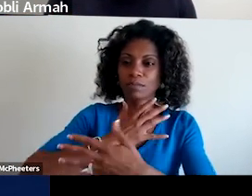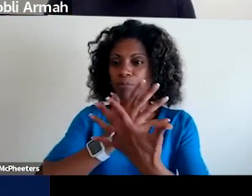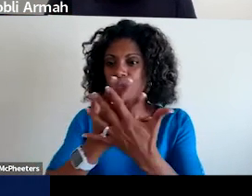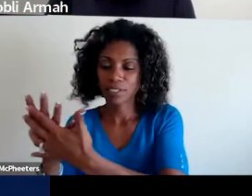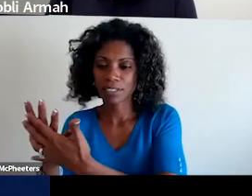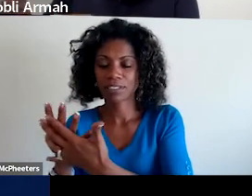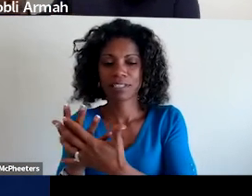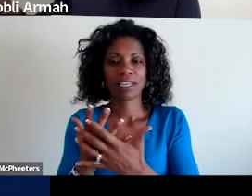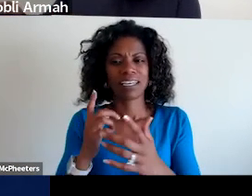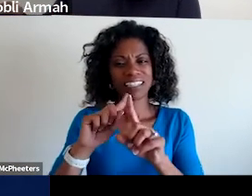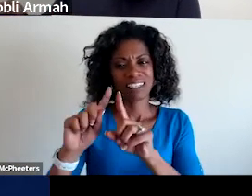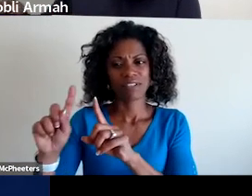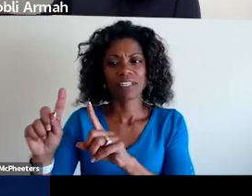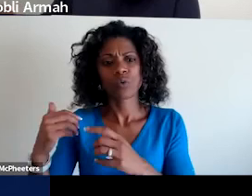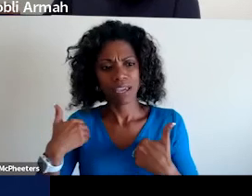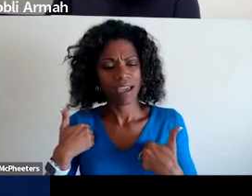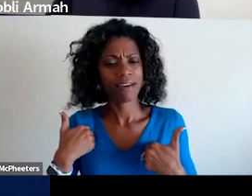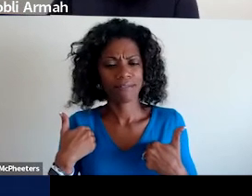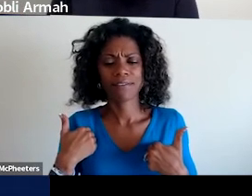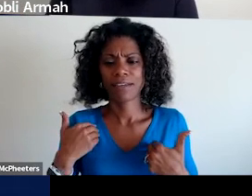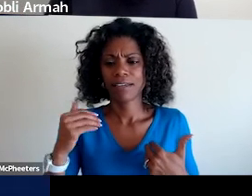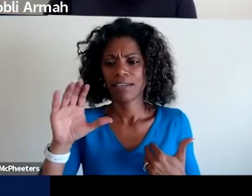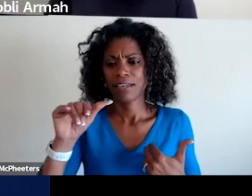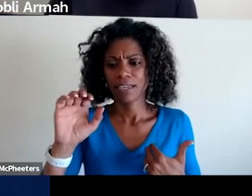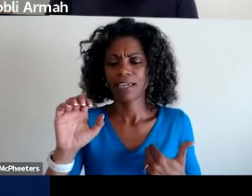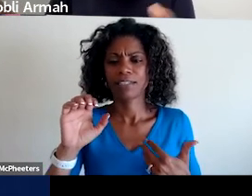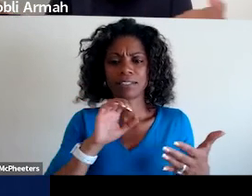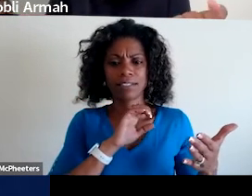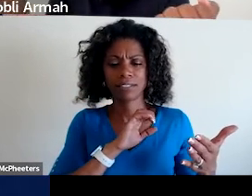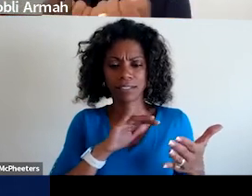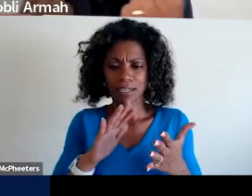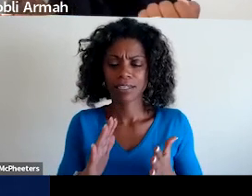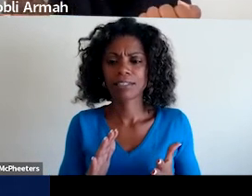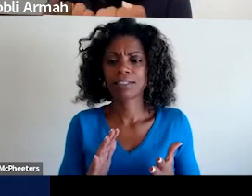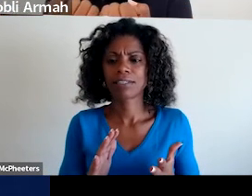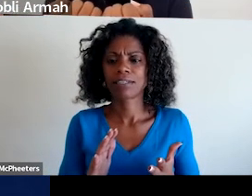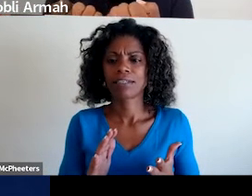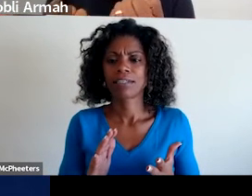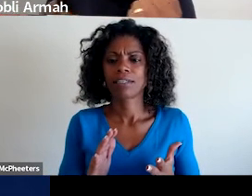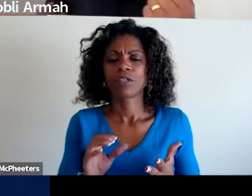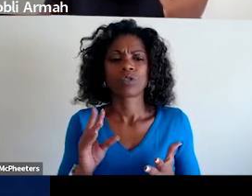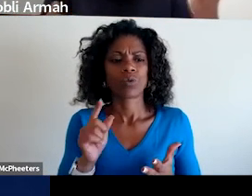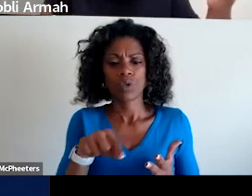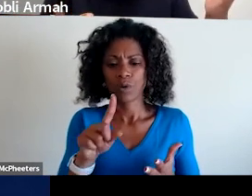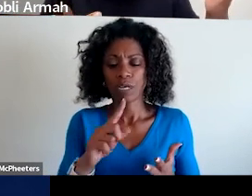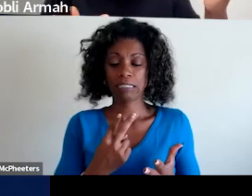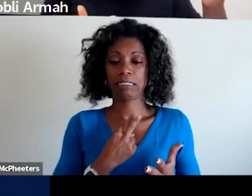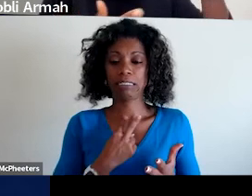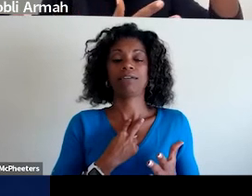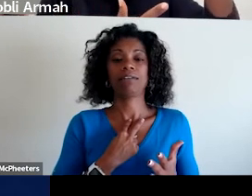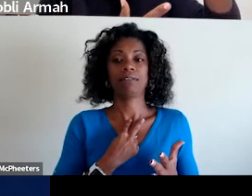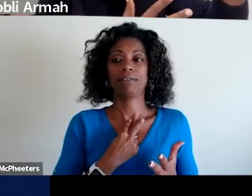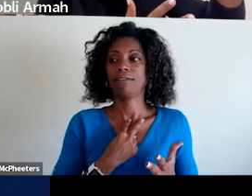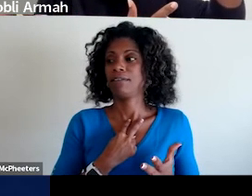happened. And so we have case studies where this has been done. And so when you all get trapped in this paradigm, it's like pitting